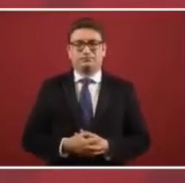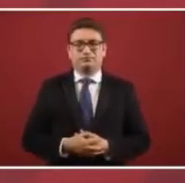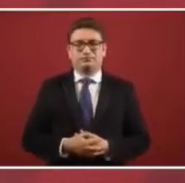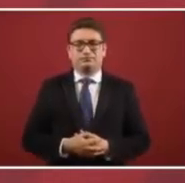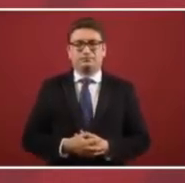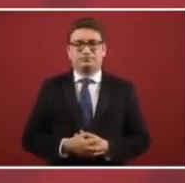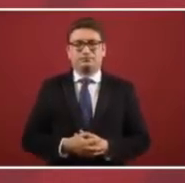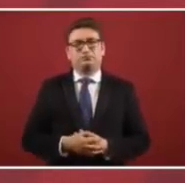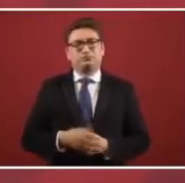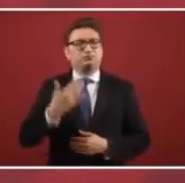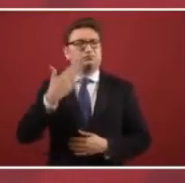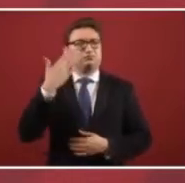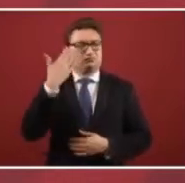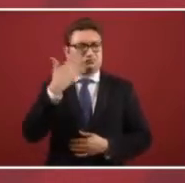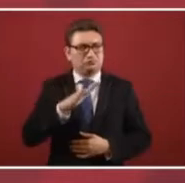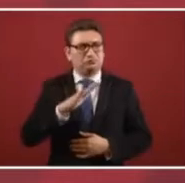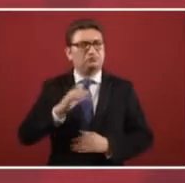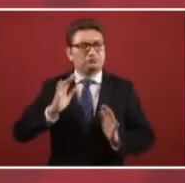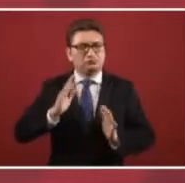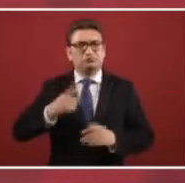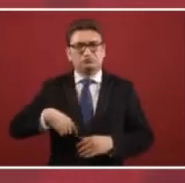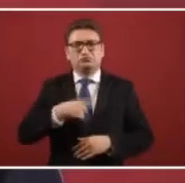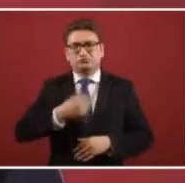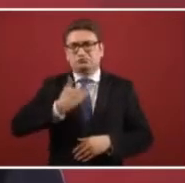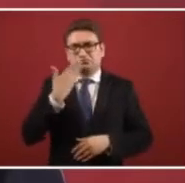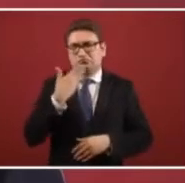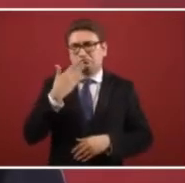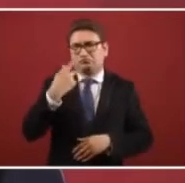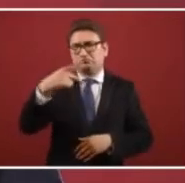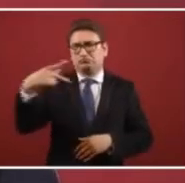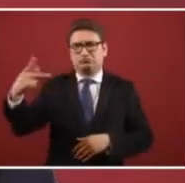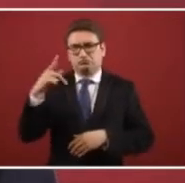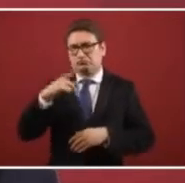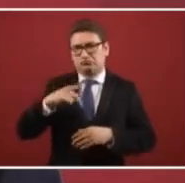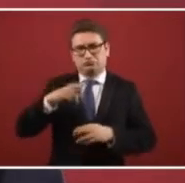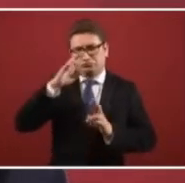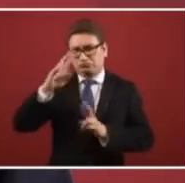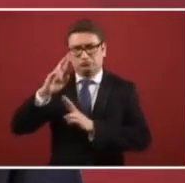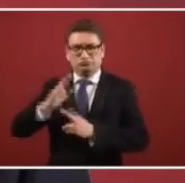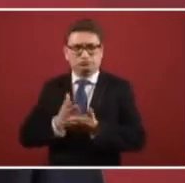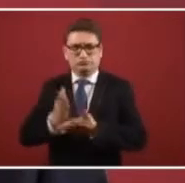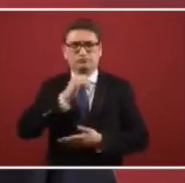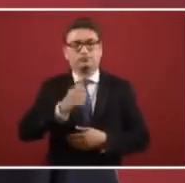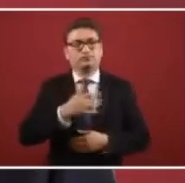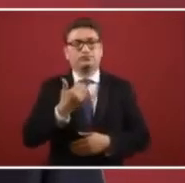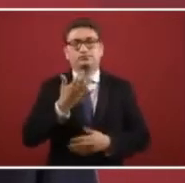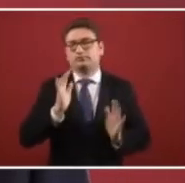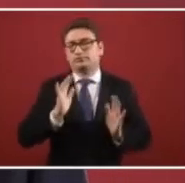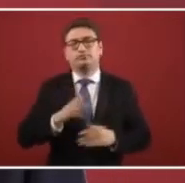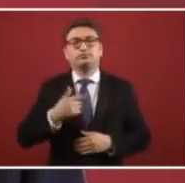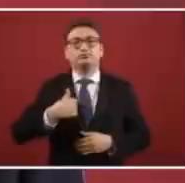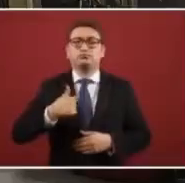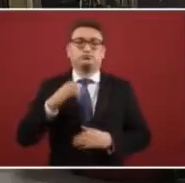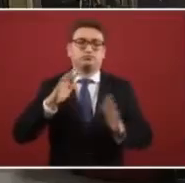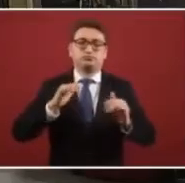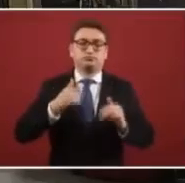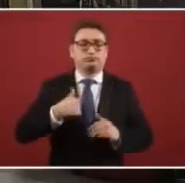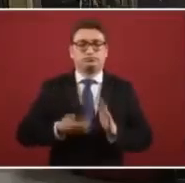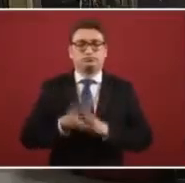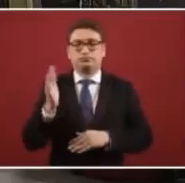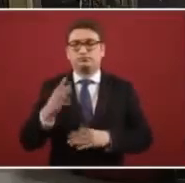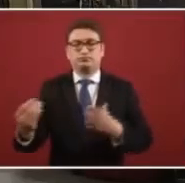things of Mexico. So we apply the principle of no intervention, and that's the thing. So I gotta